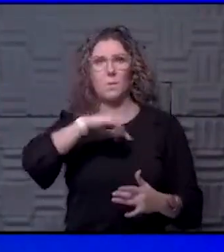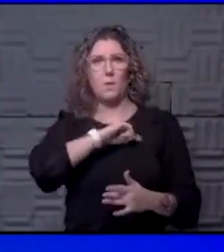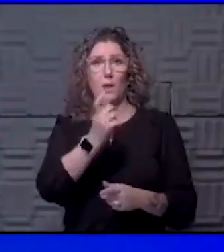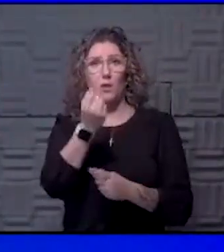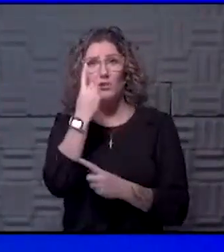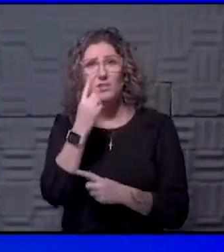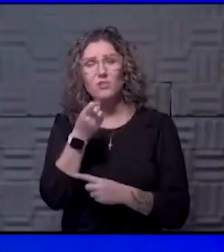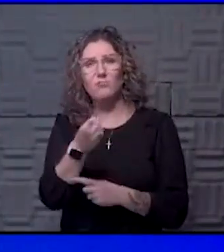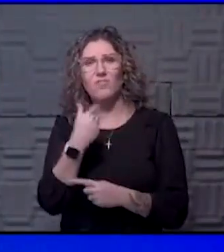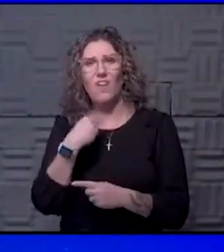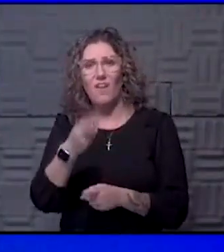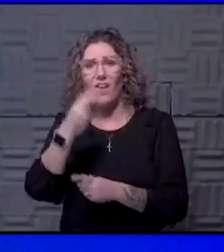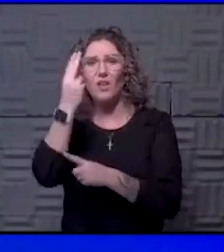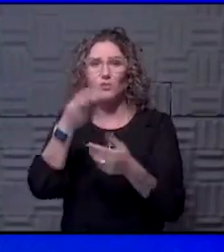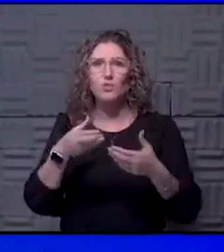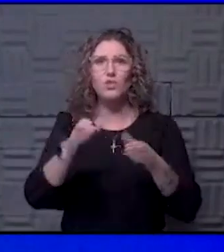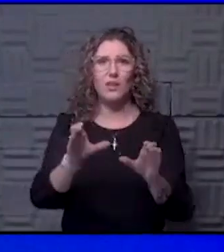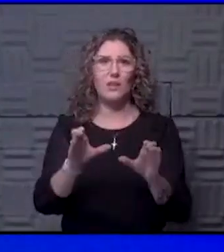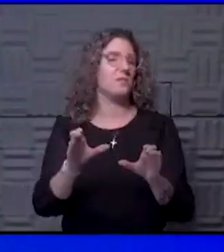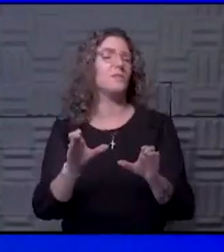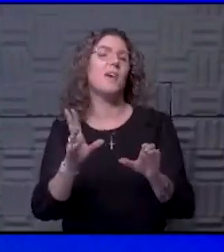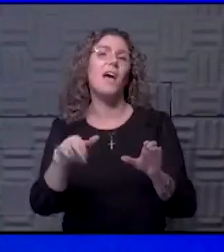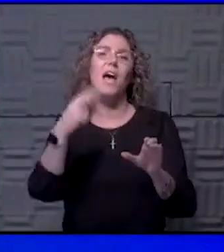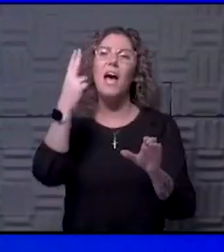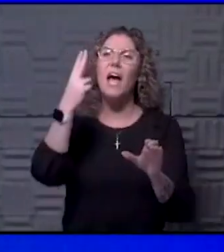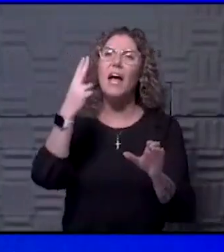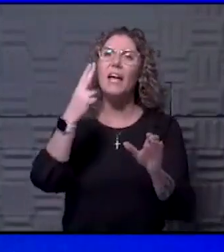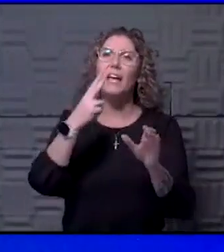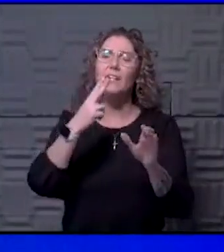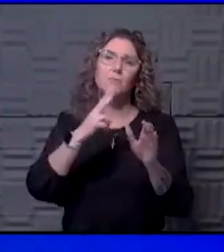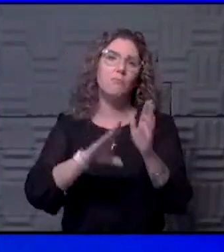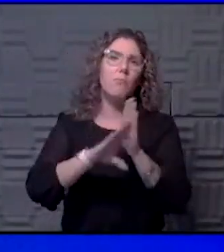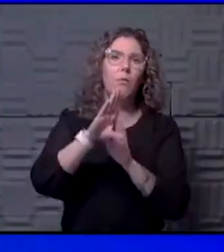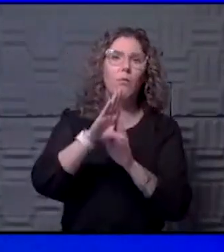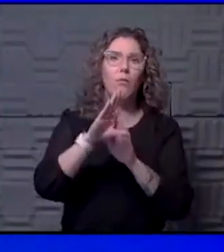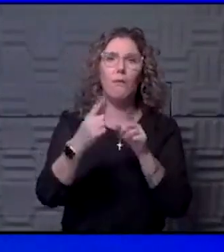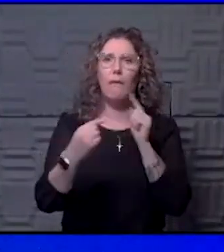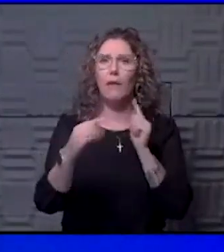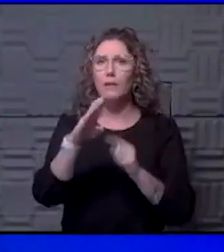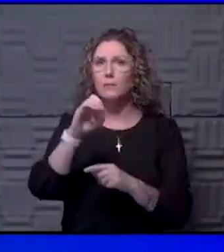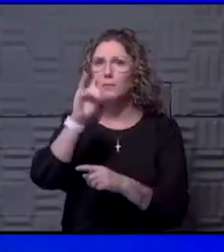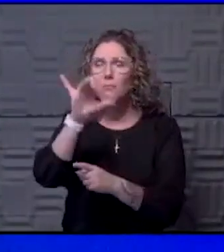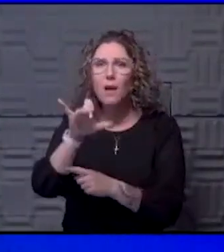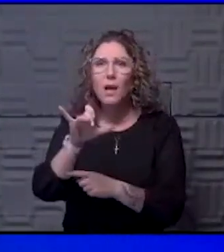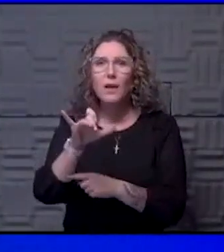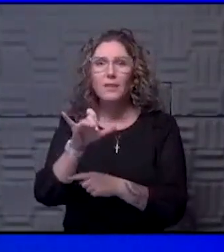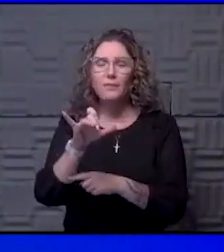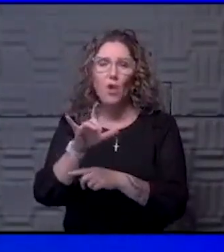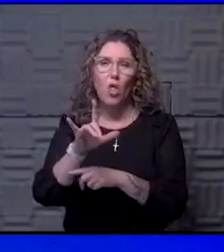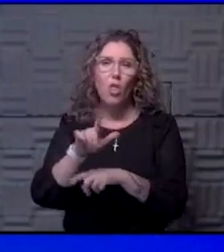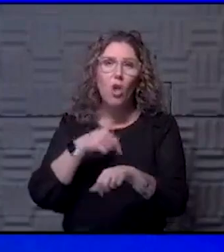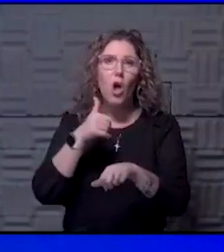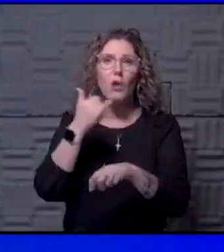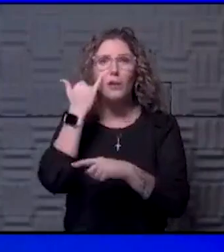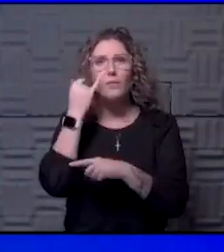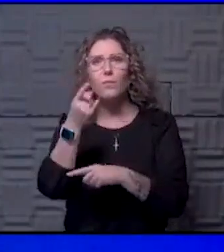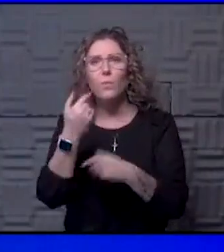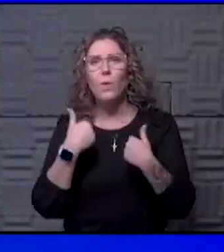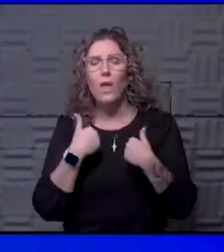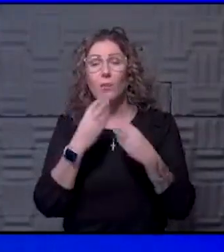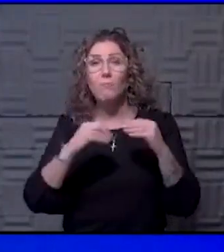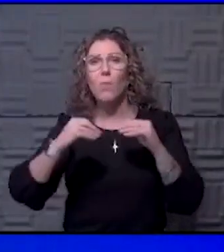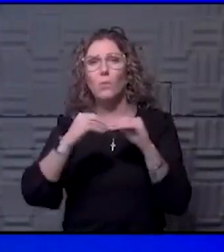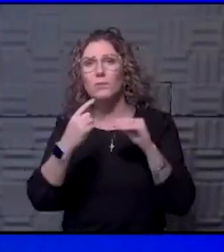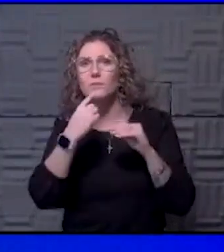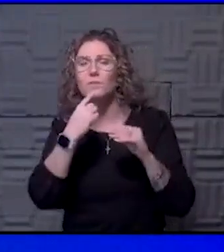would have a higher chance of having a higher peak of antibody titers, probably for a longer duration if you had more severe